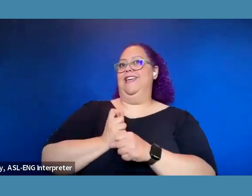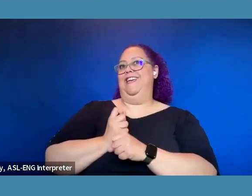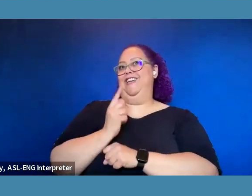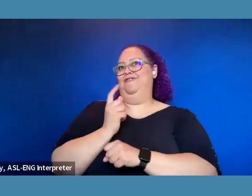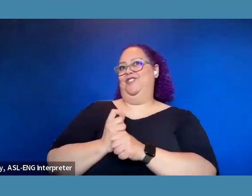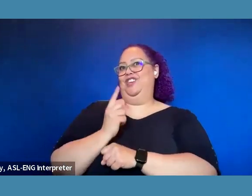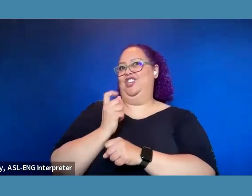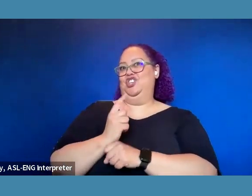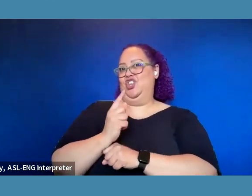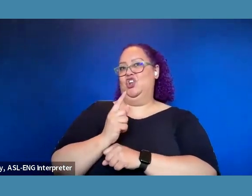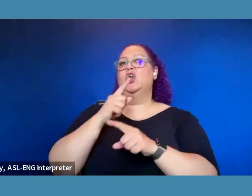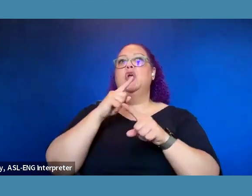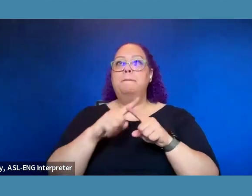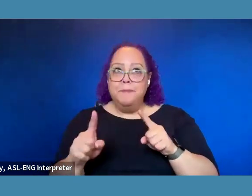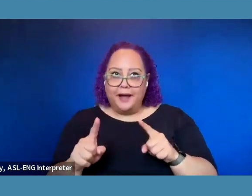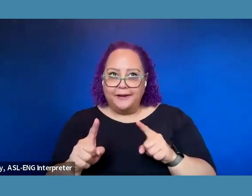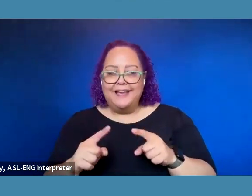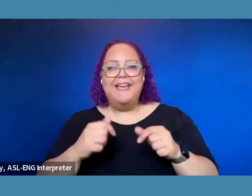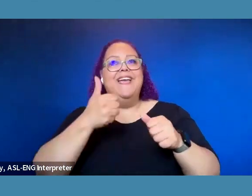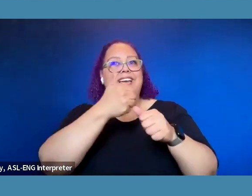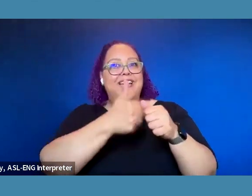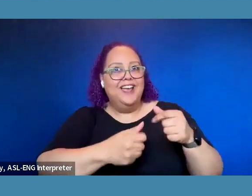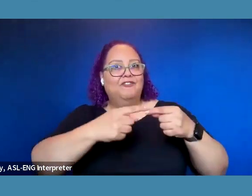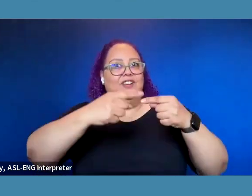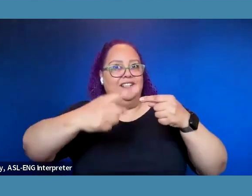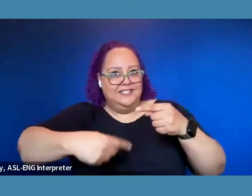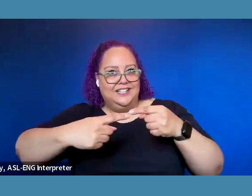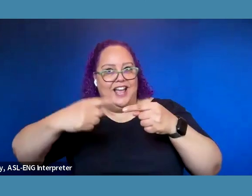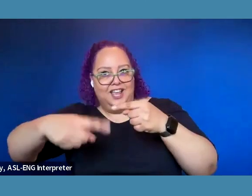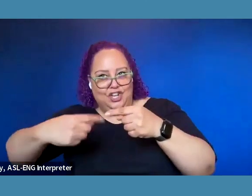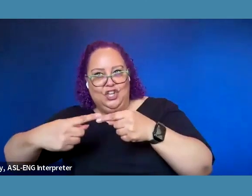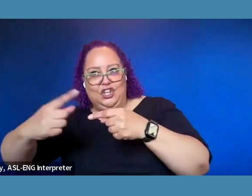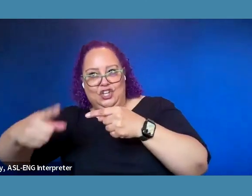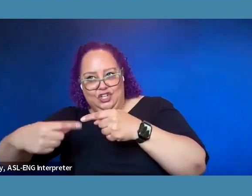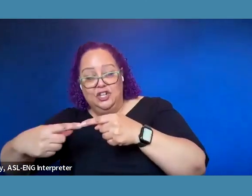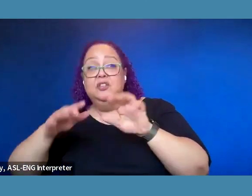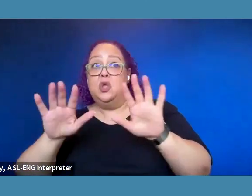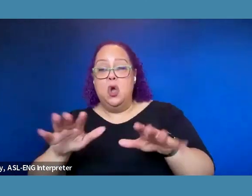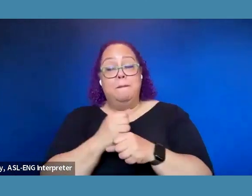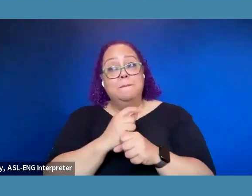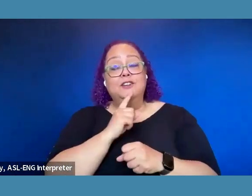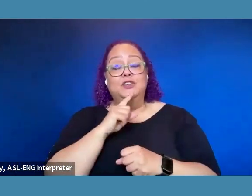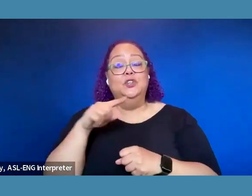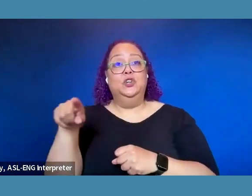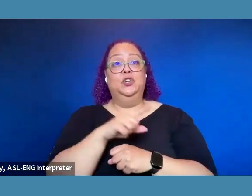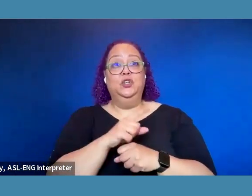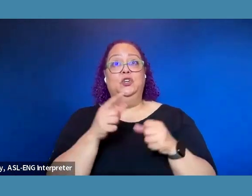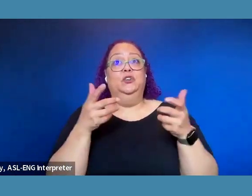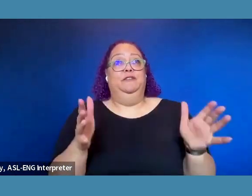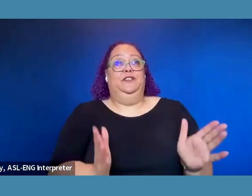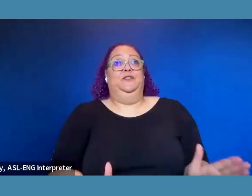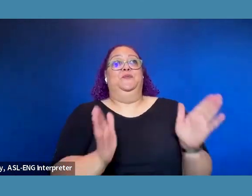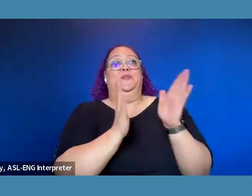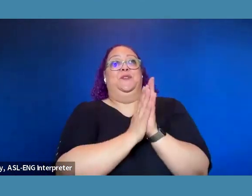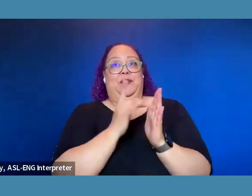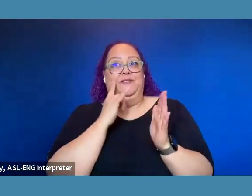recent law change. So I would go ahead and make sure, especially this year, to that you have it requested.